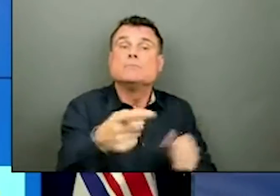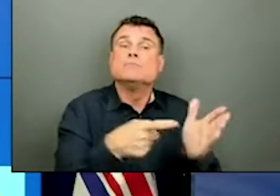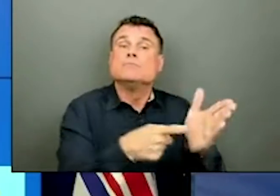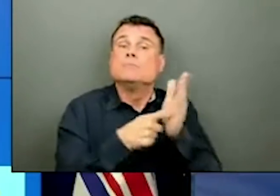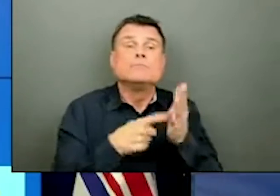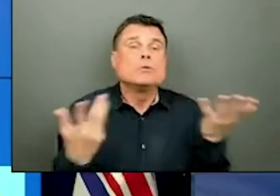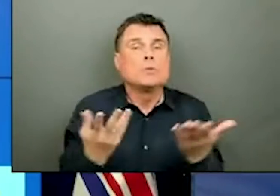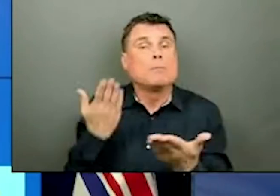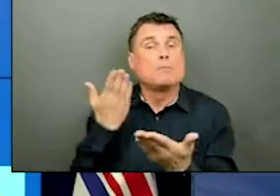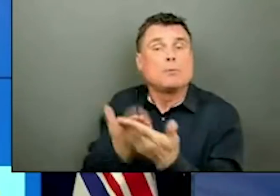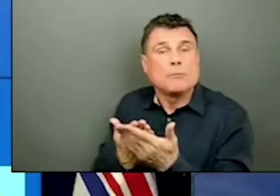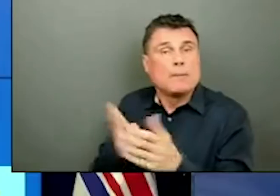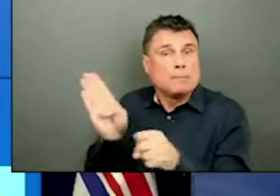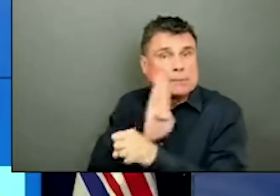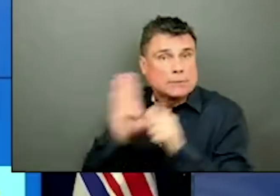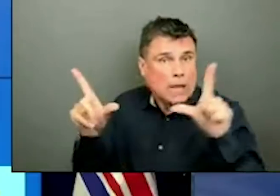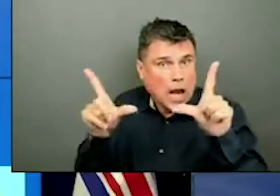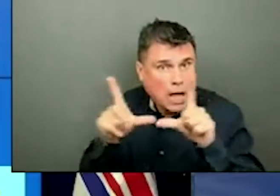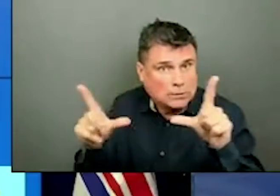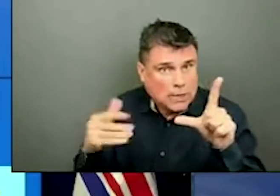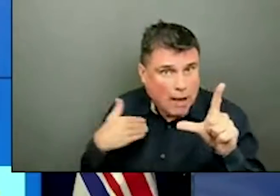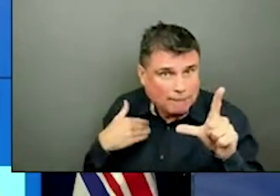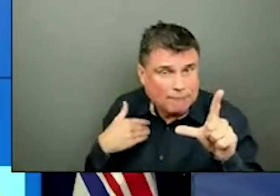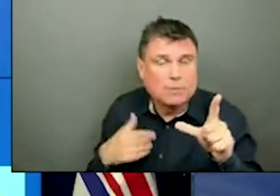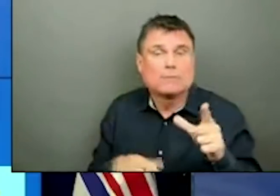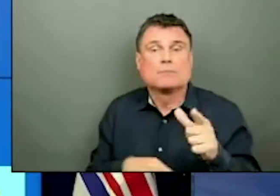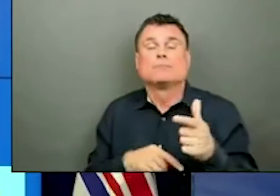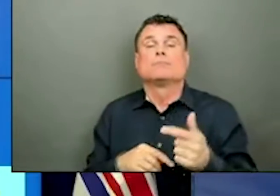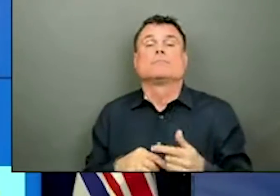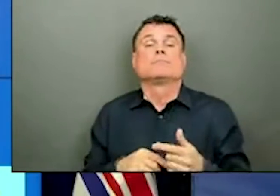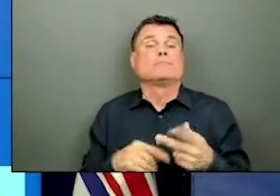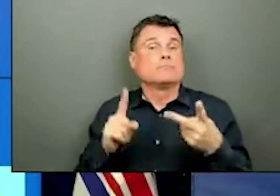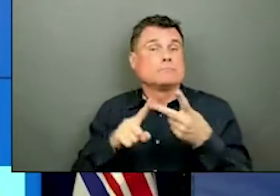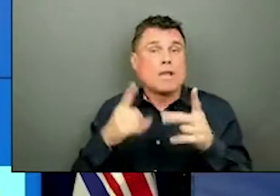operating in BC, whether that's a liquor license or a BC